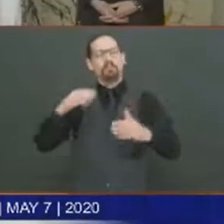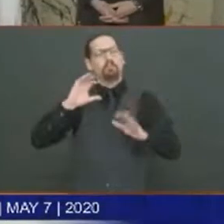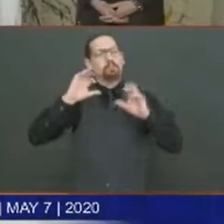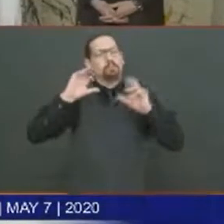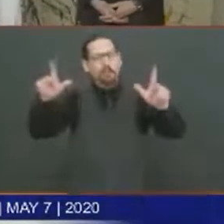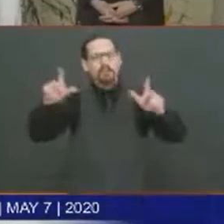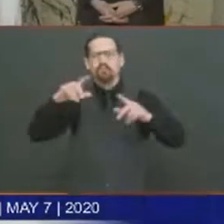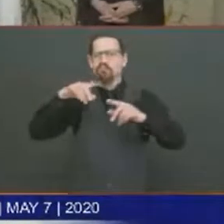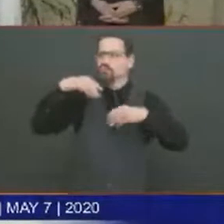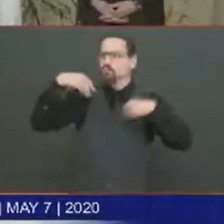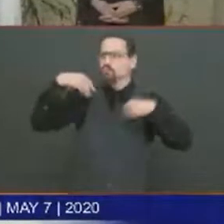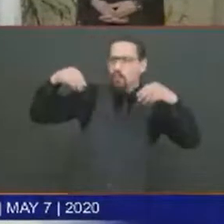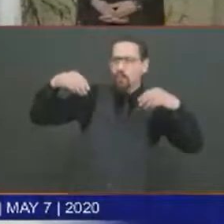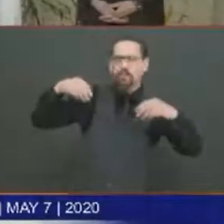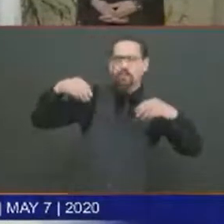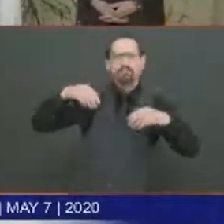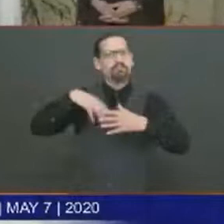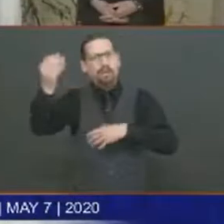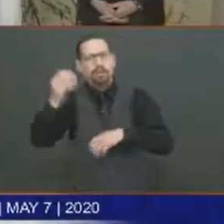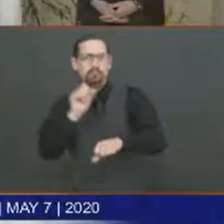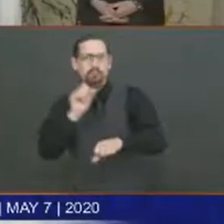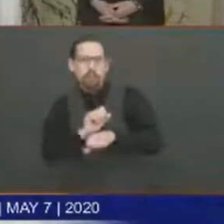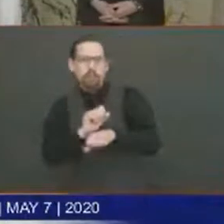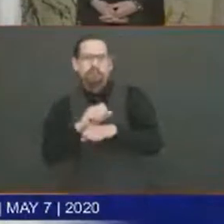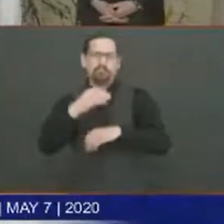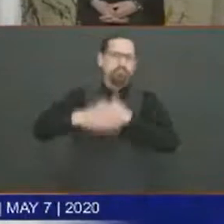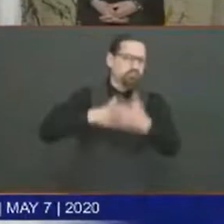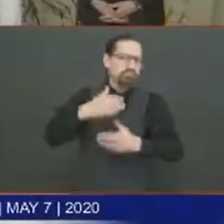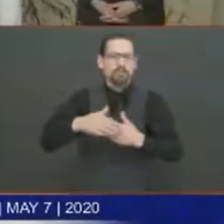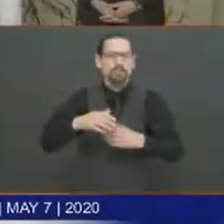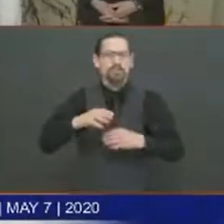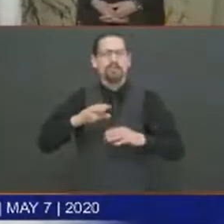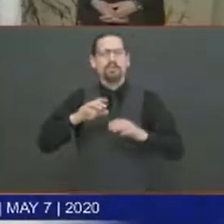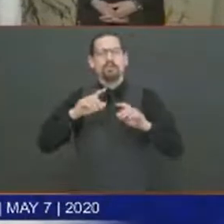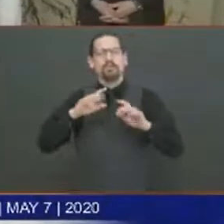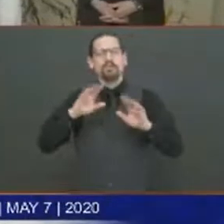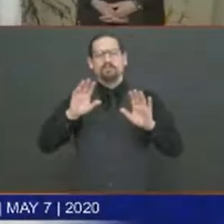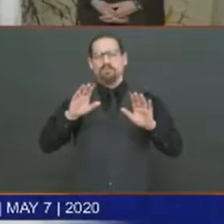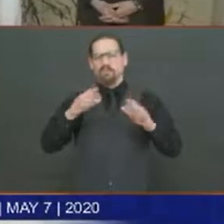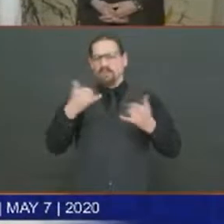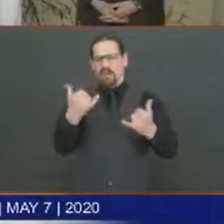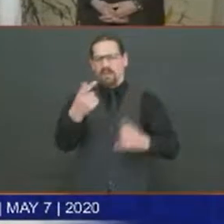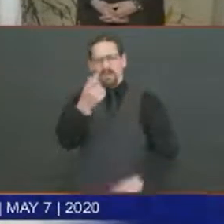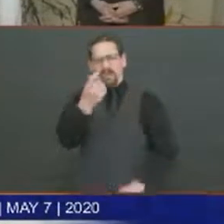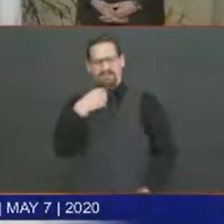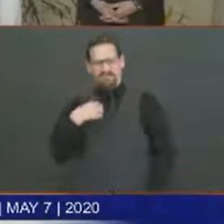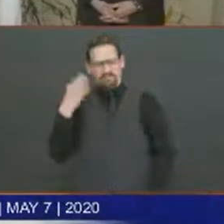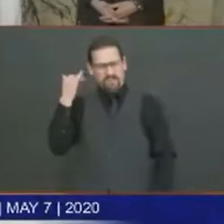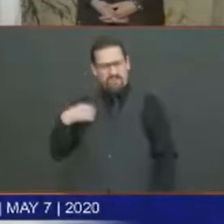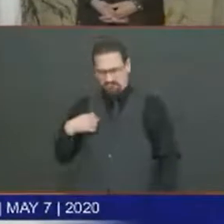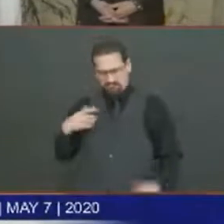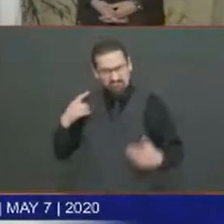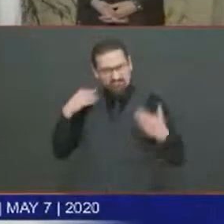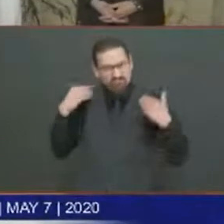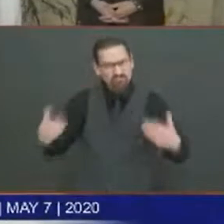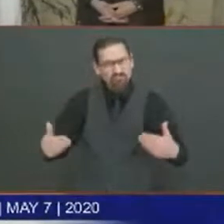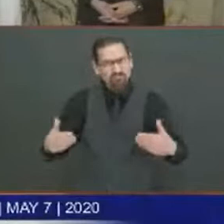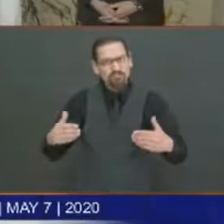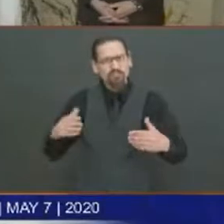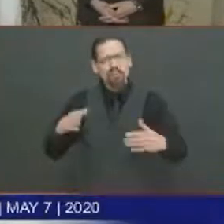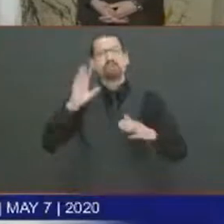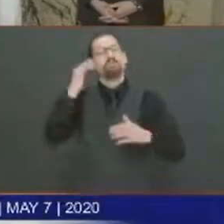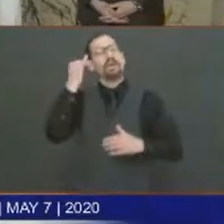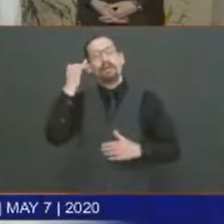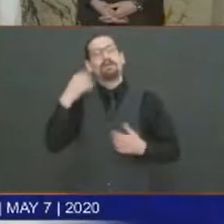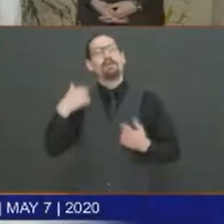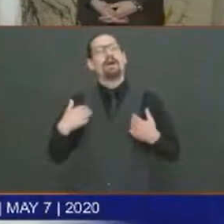Because of your hard work. Why am I doing that? Because we've met all of the triggers such that we can do that safely.